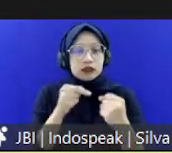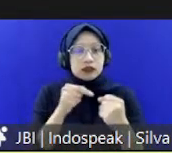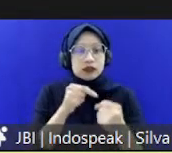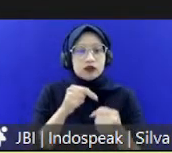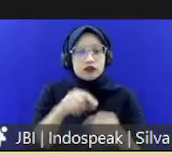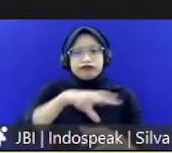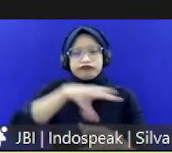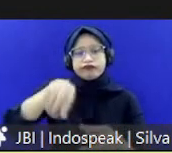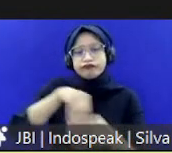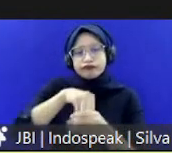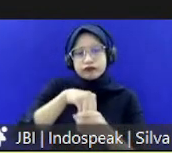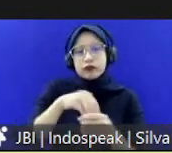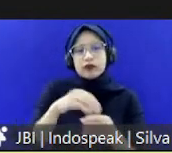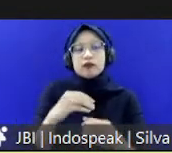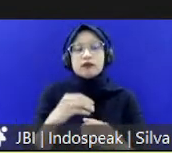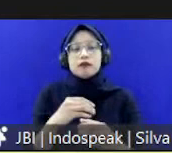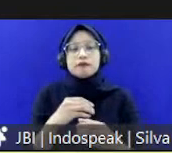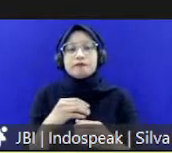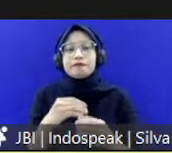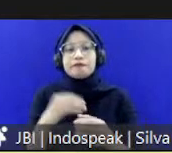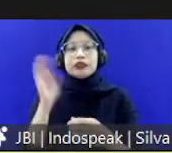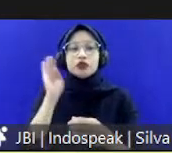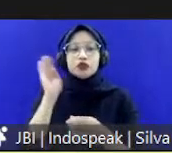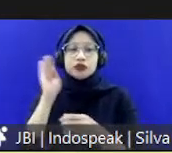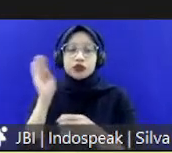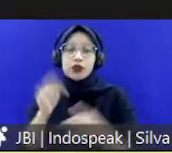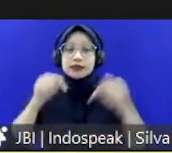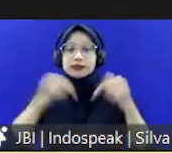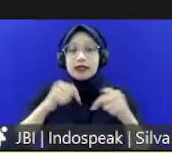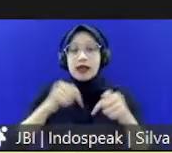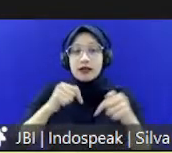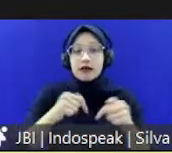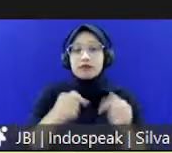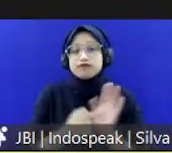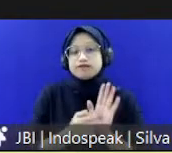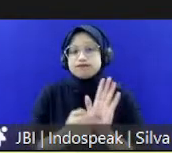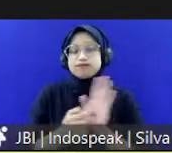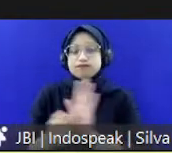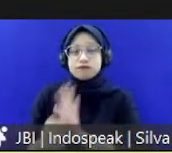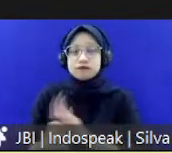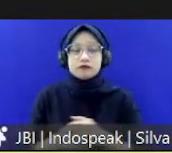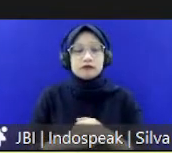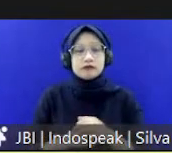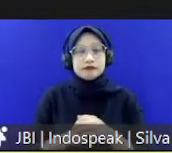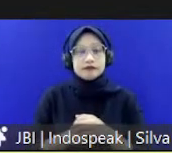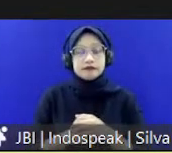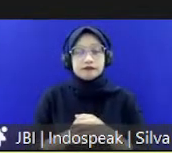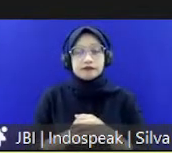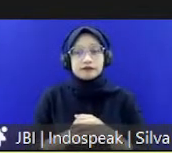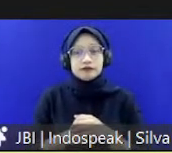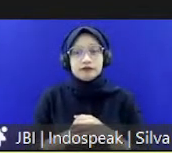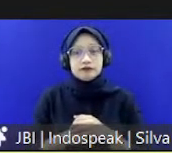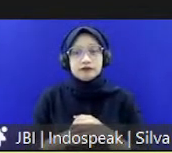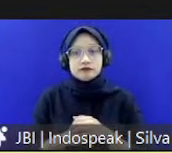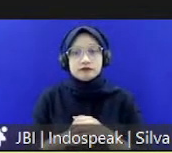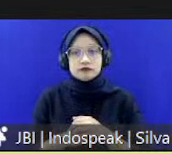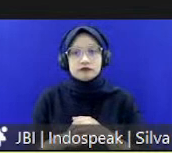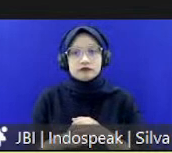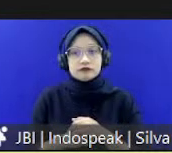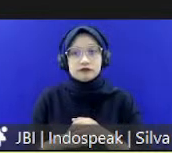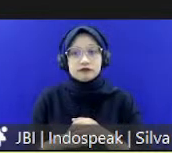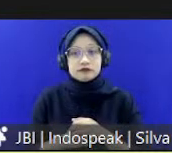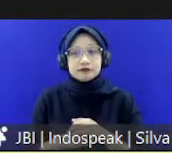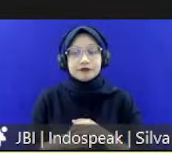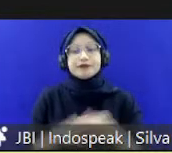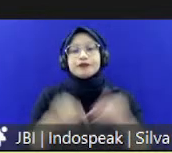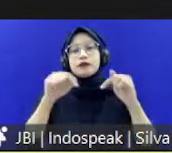raised. So what happened is, when at international level, they're talking about that one, it also goes down to the national